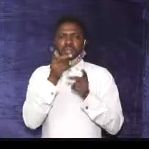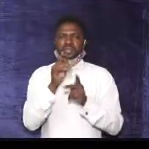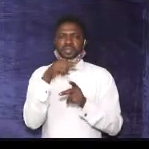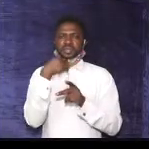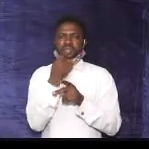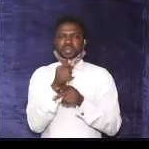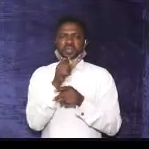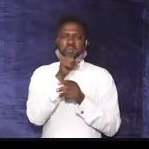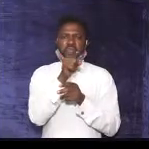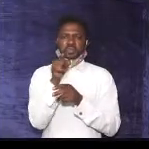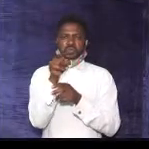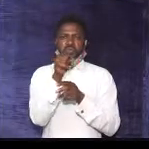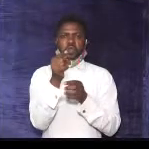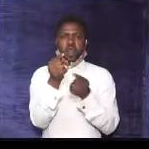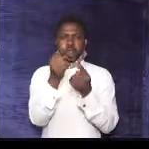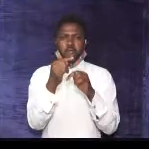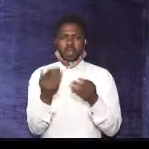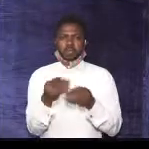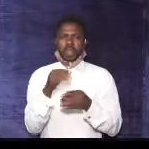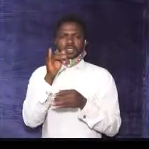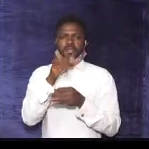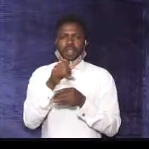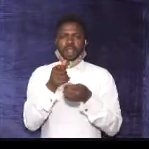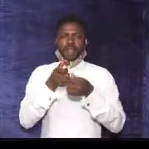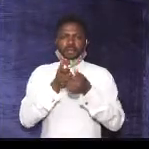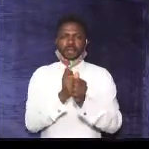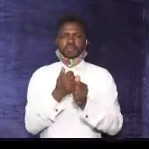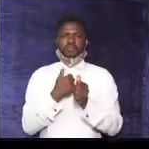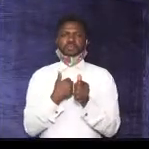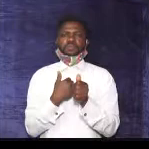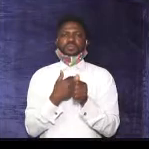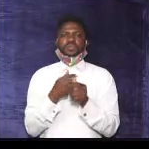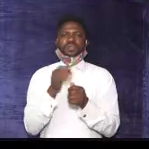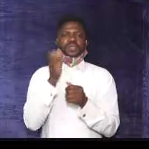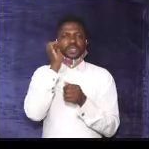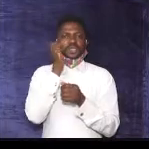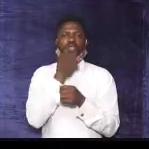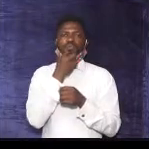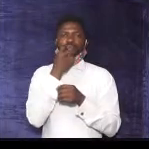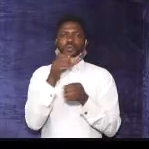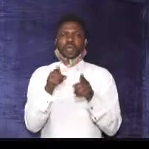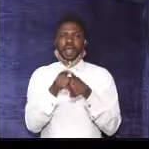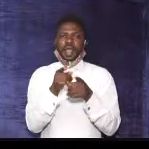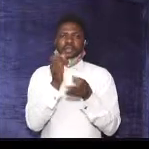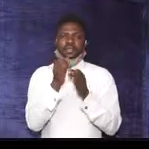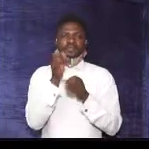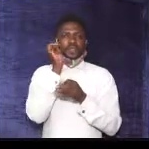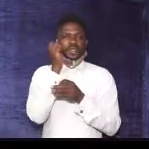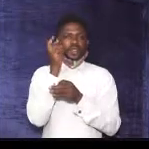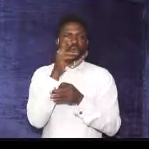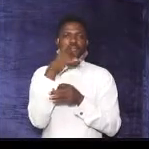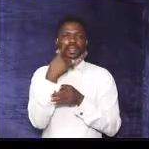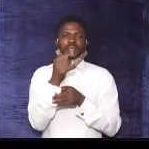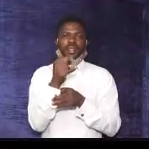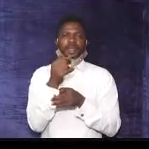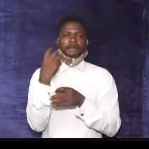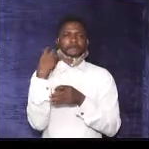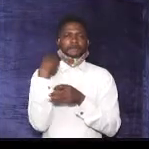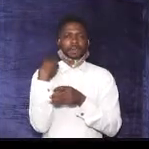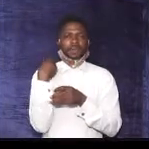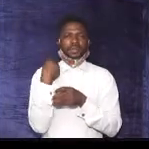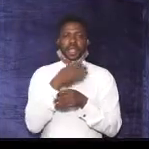said, you, come here. Yes, follow me. Yes, he spoke as if he were the